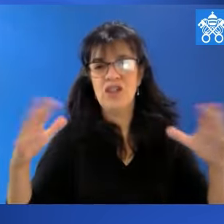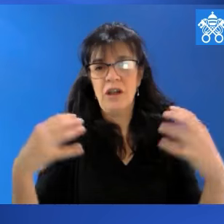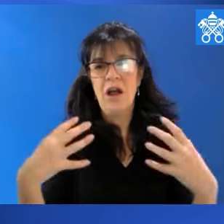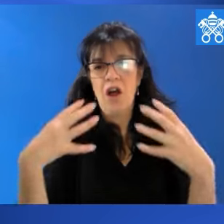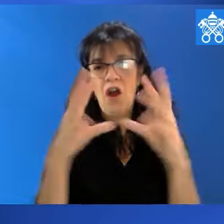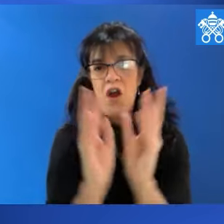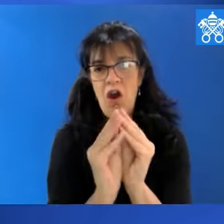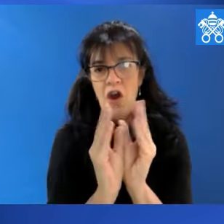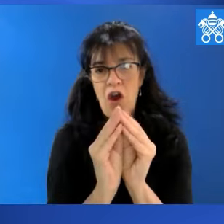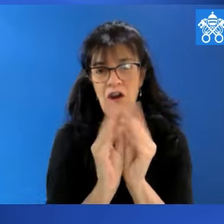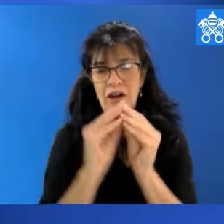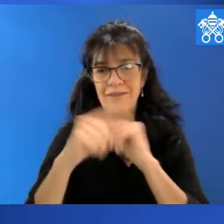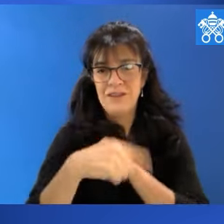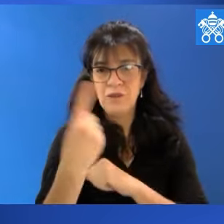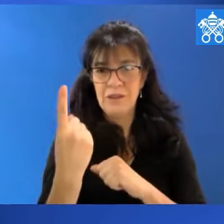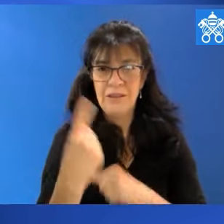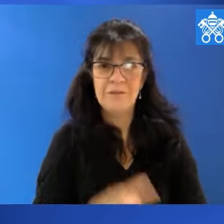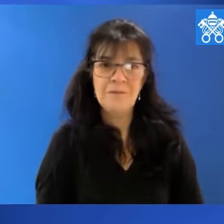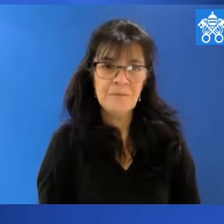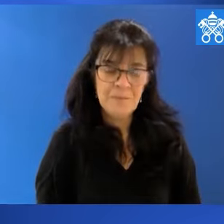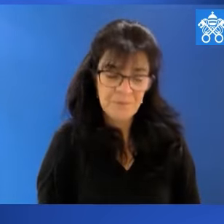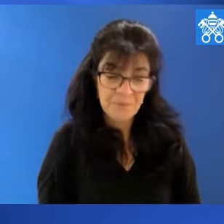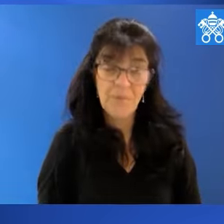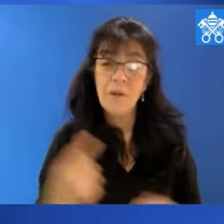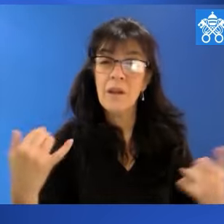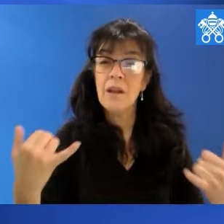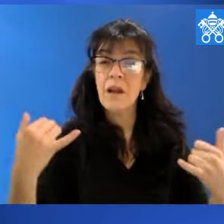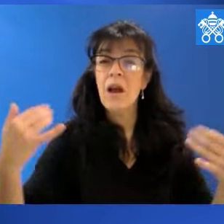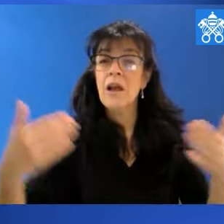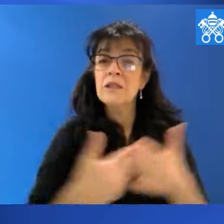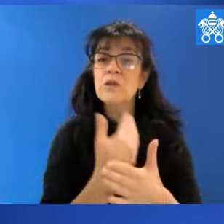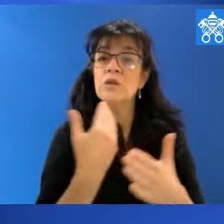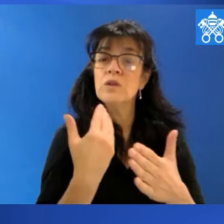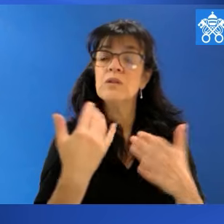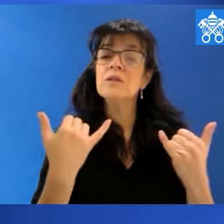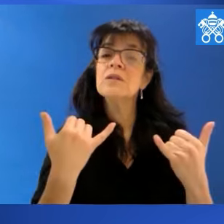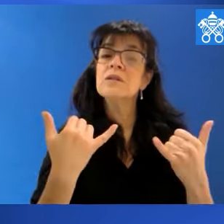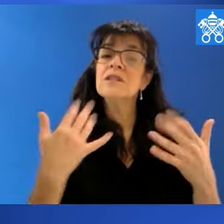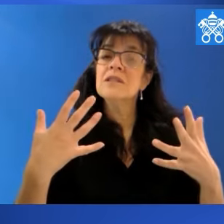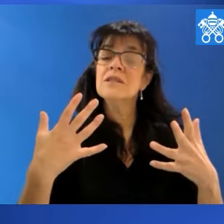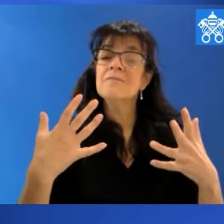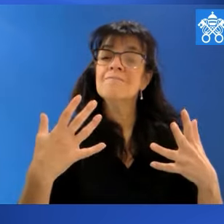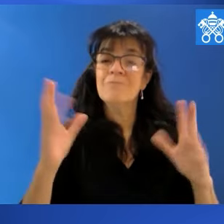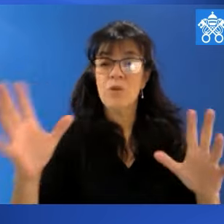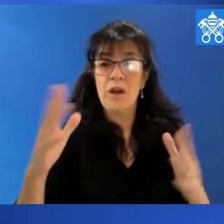the audience of today. He will introduce by the sign of the Holy